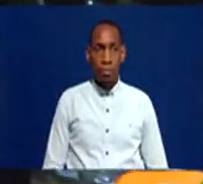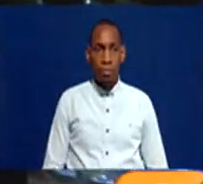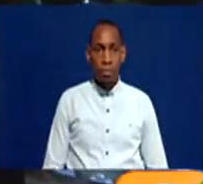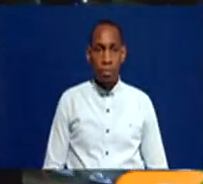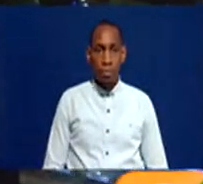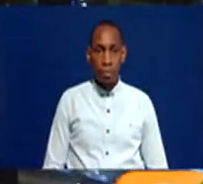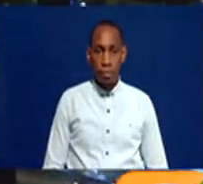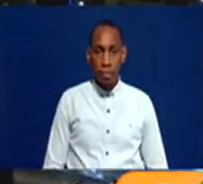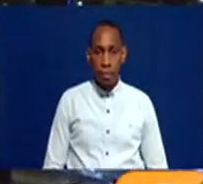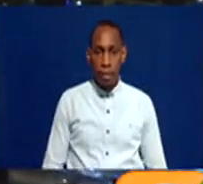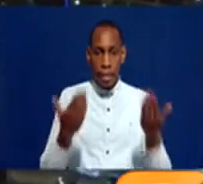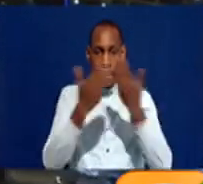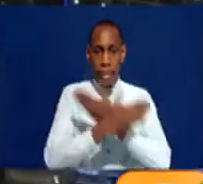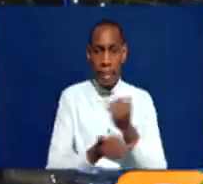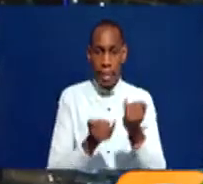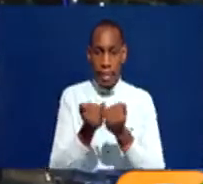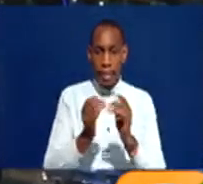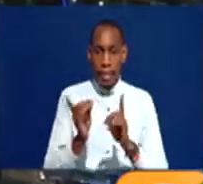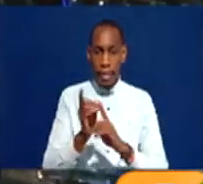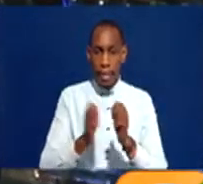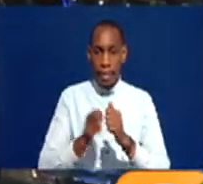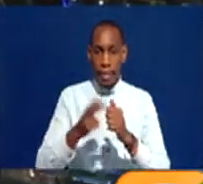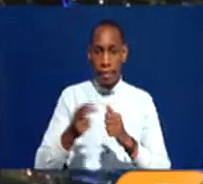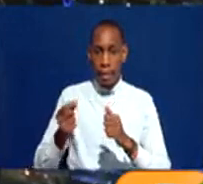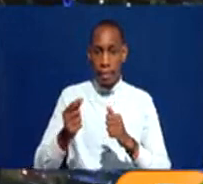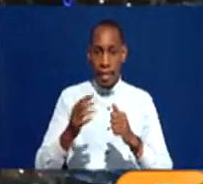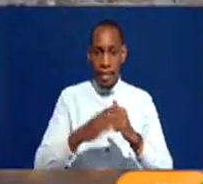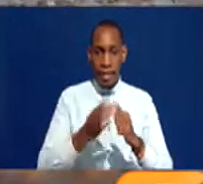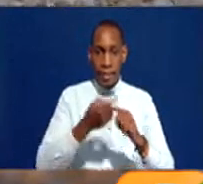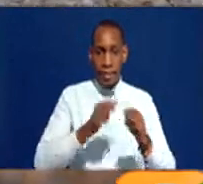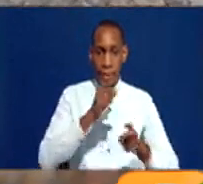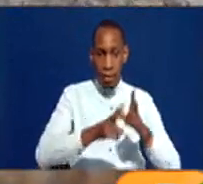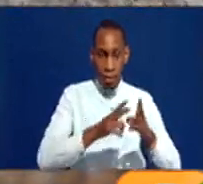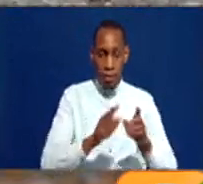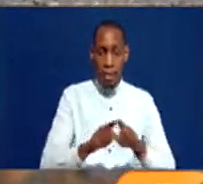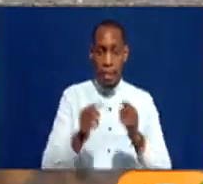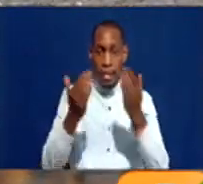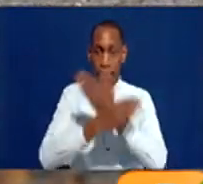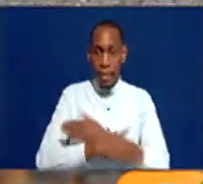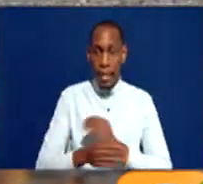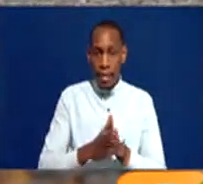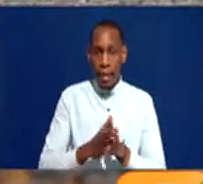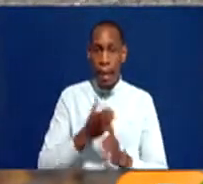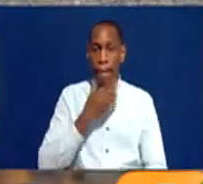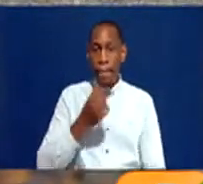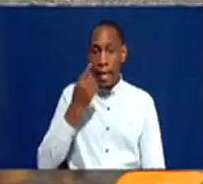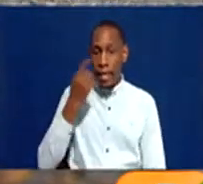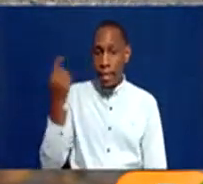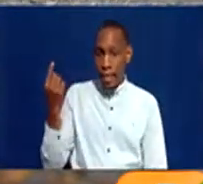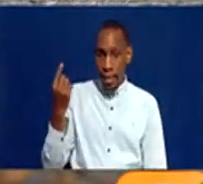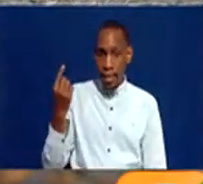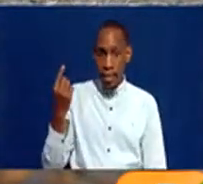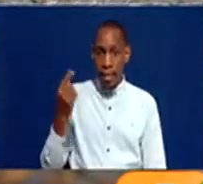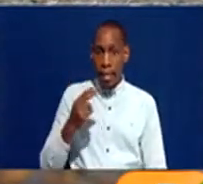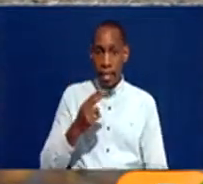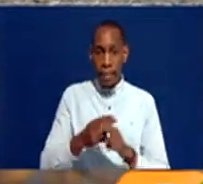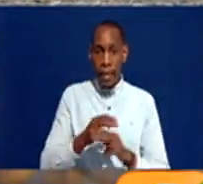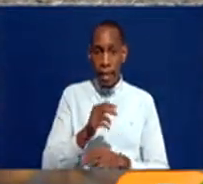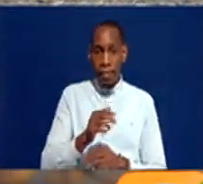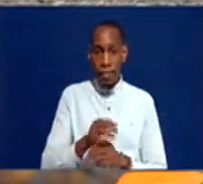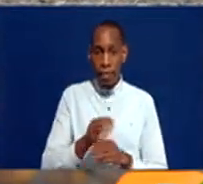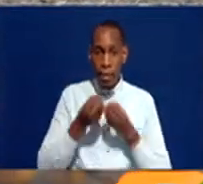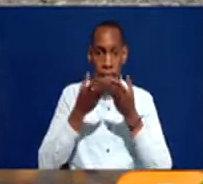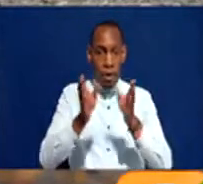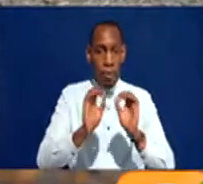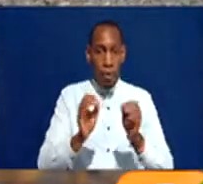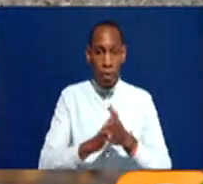The night of Saturday, 17th September 2022, is a night this middle-aged man who sought anonymity will live to